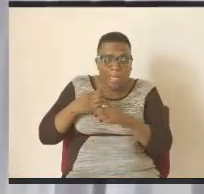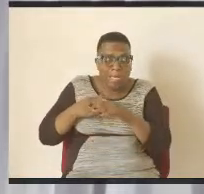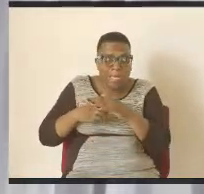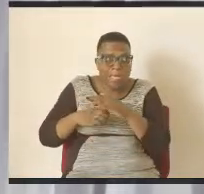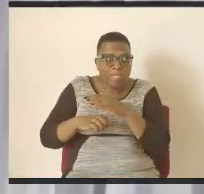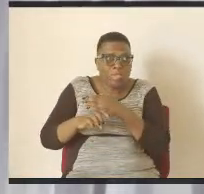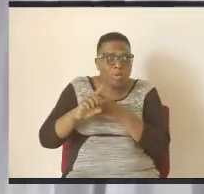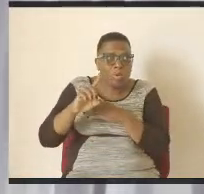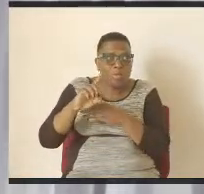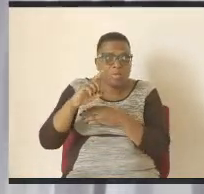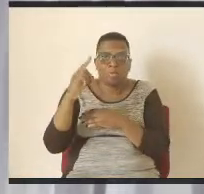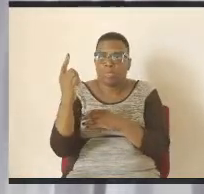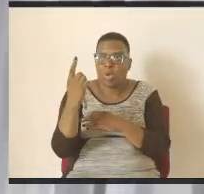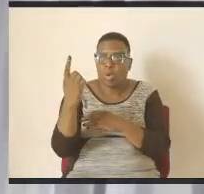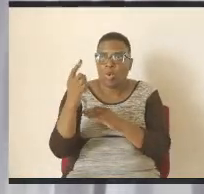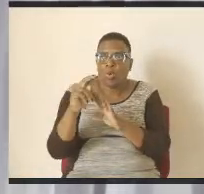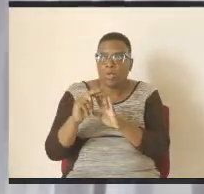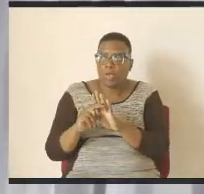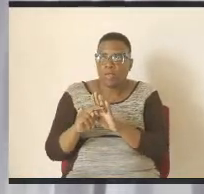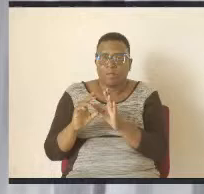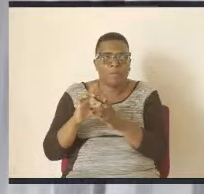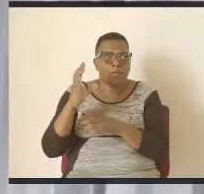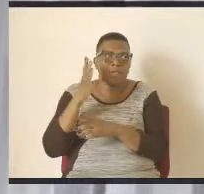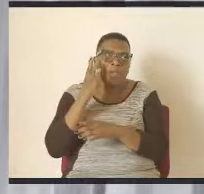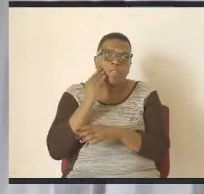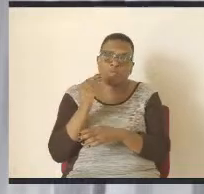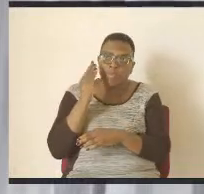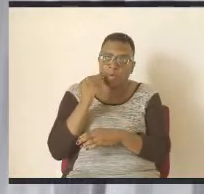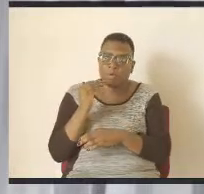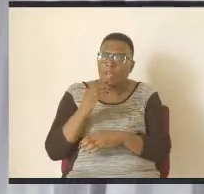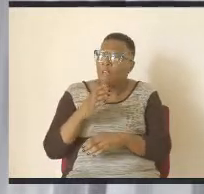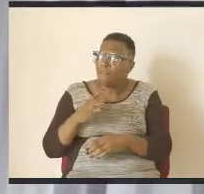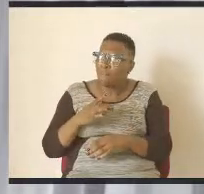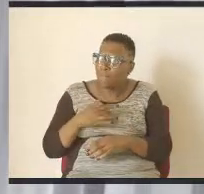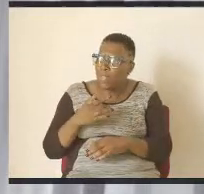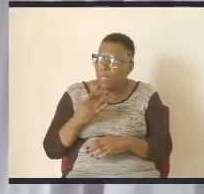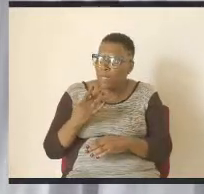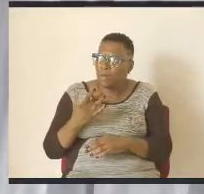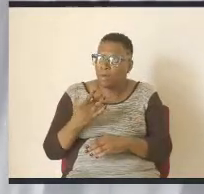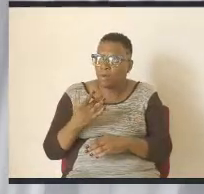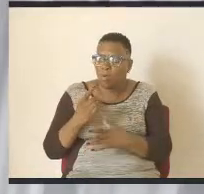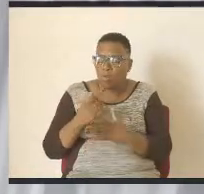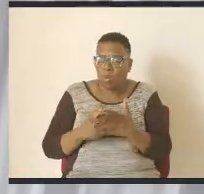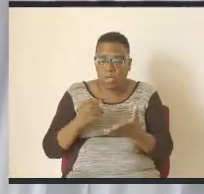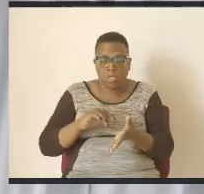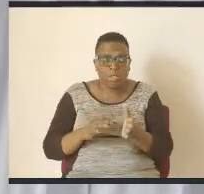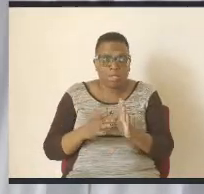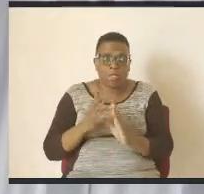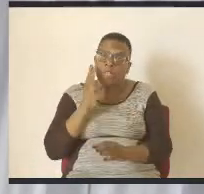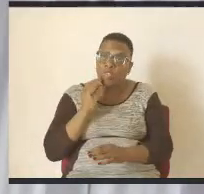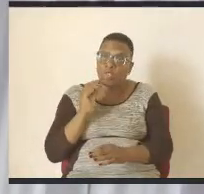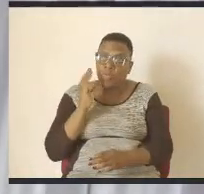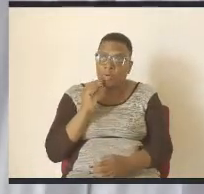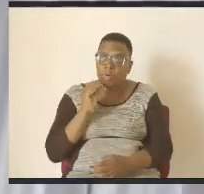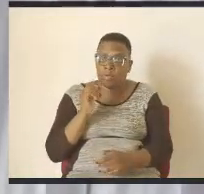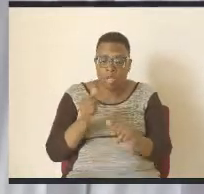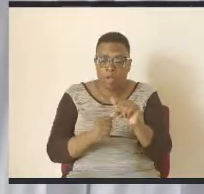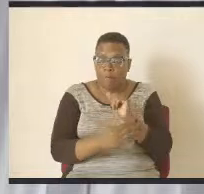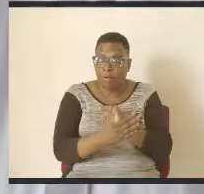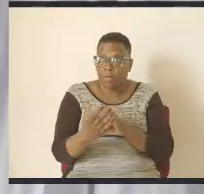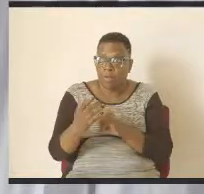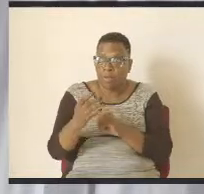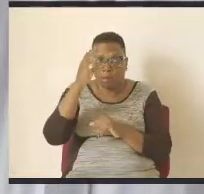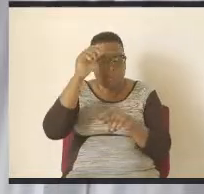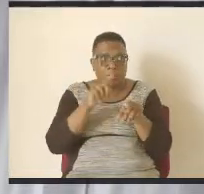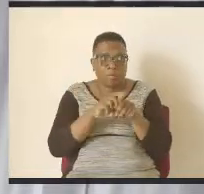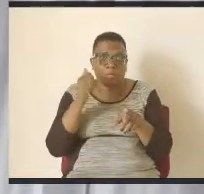aloneness, the aloneness of his experience. Everything that Jesus experienced, brothers and sisters, was alone. He